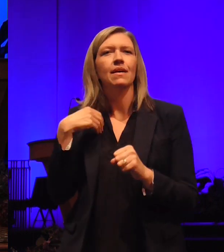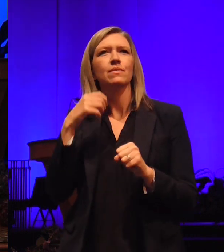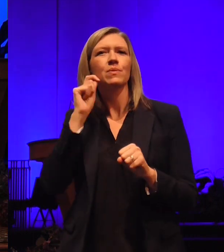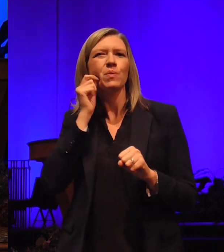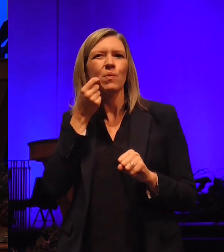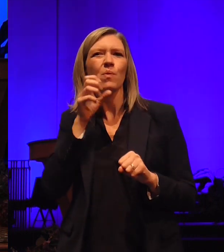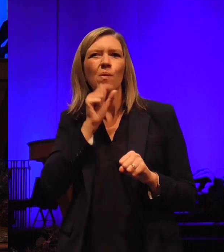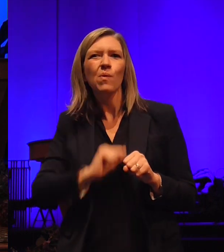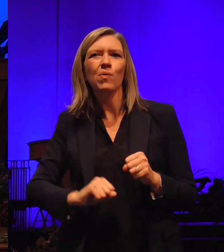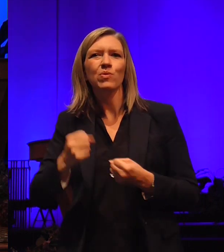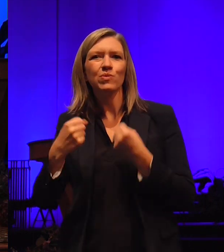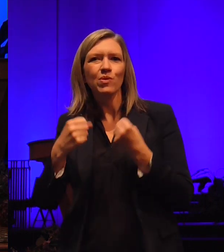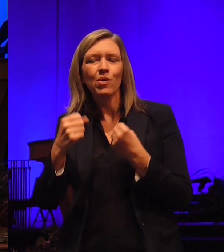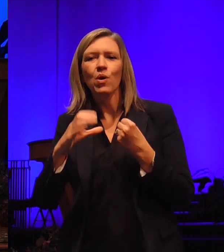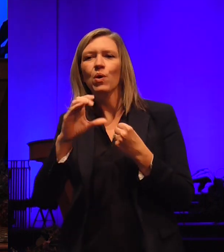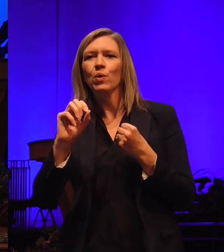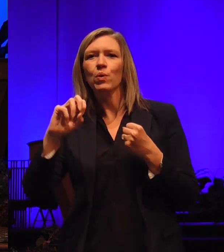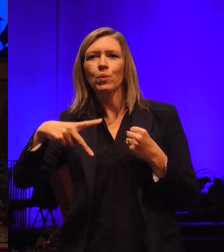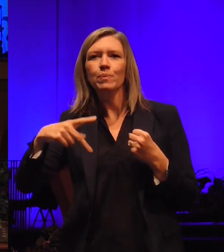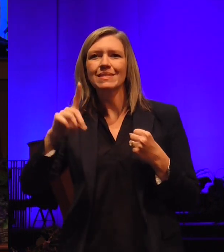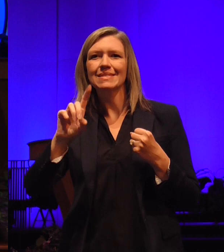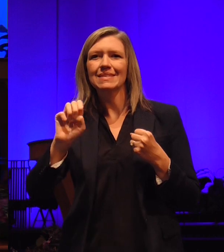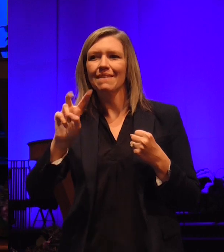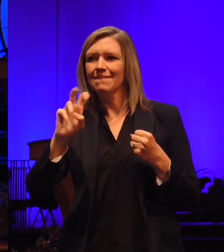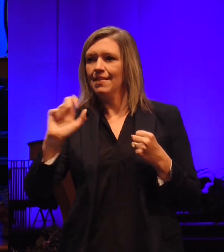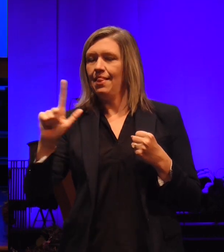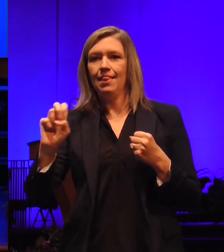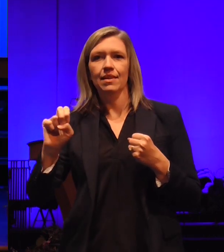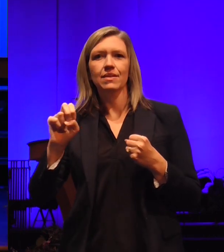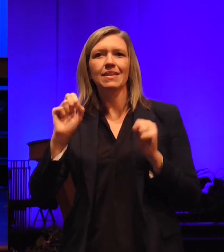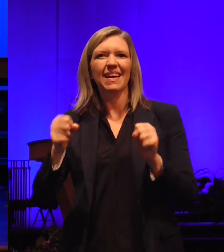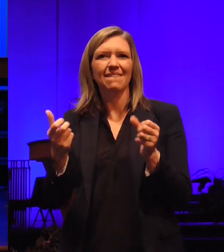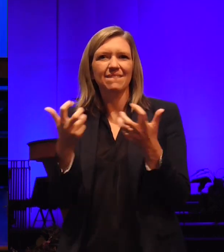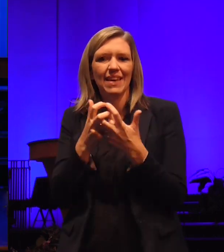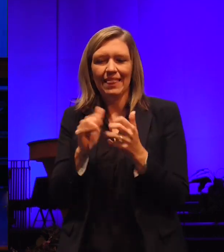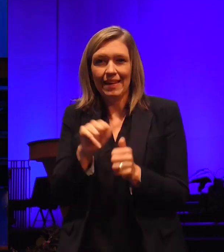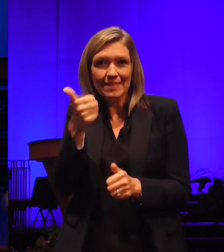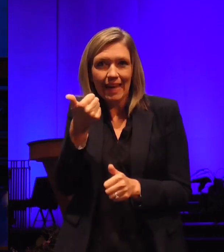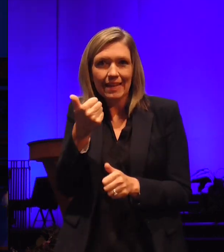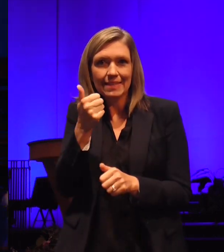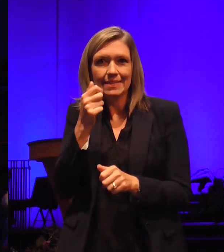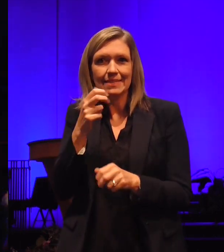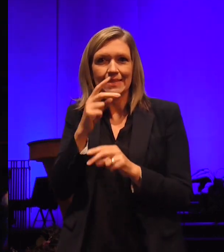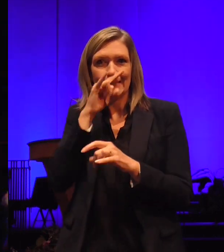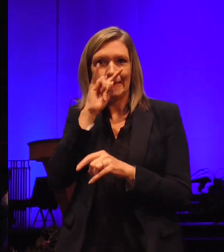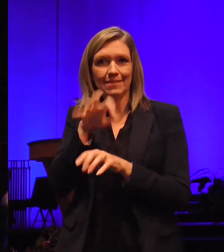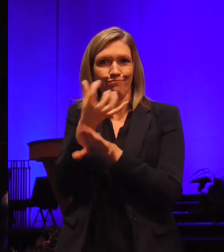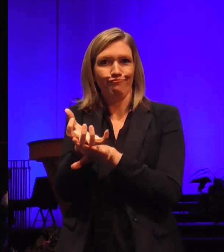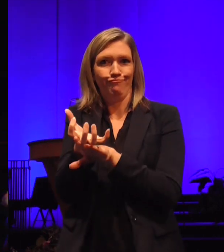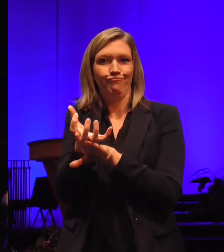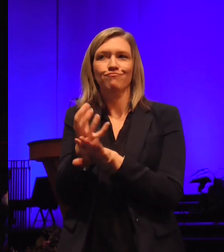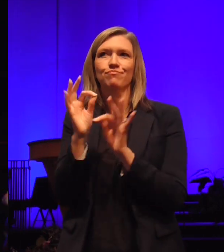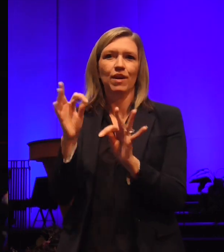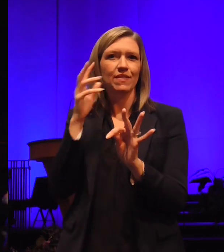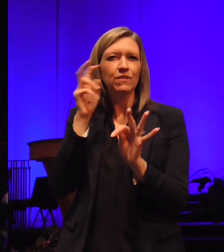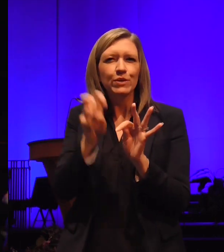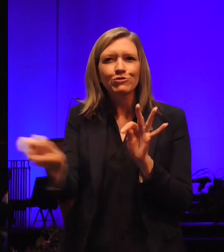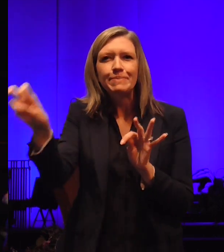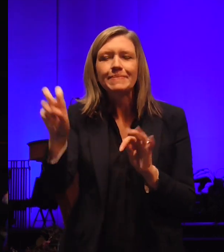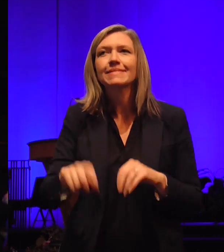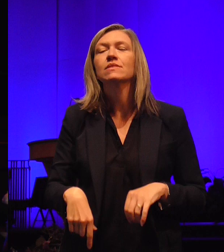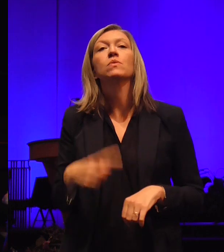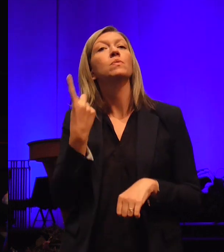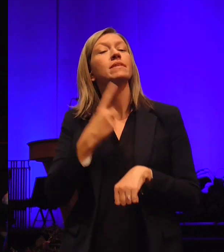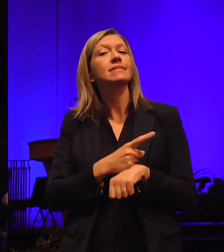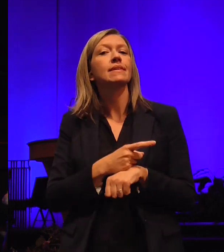Ville, which means he was great for field trips because you could fit like 10 kids in there. And one day, the field trip was to a music